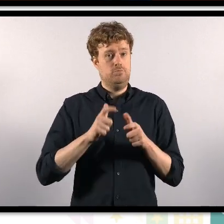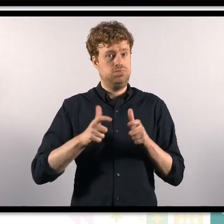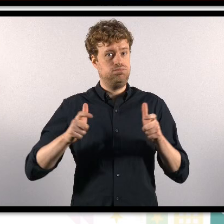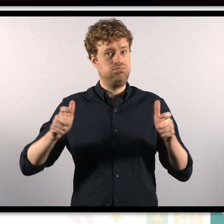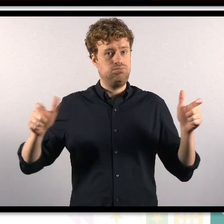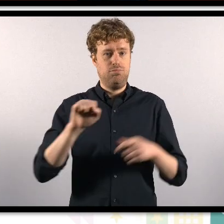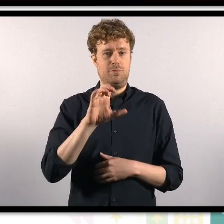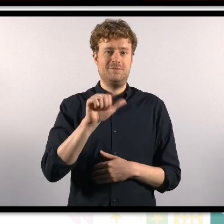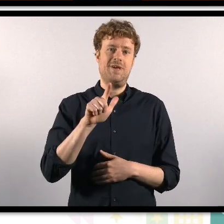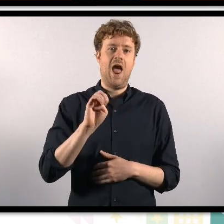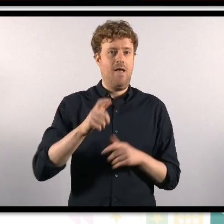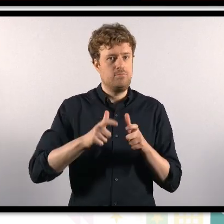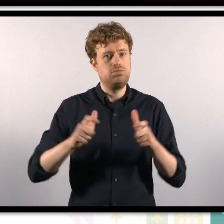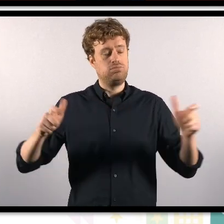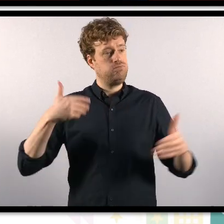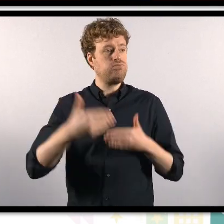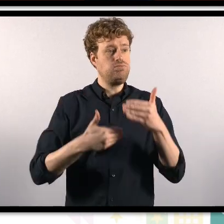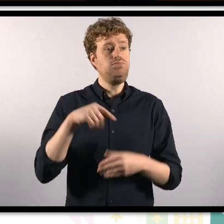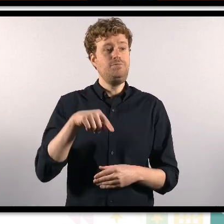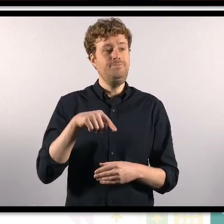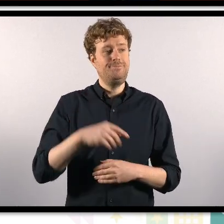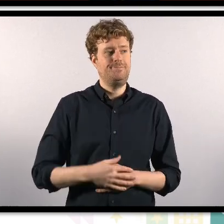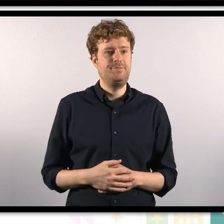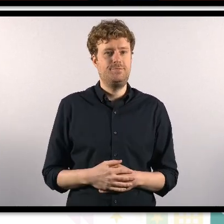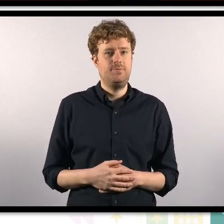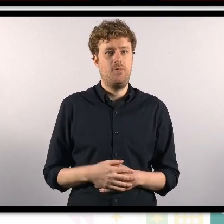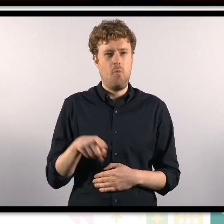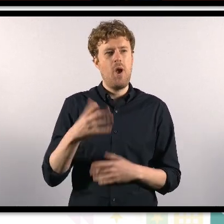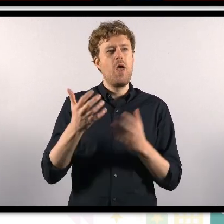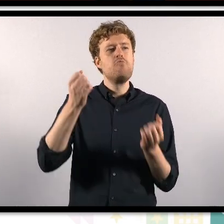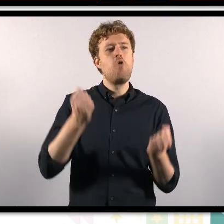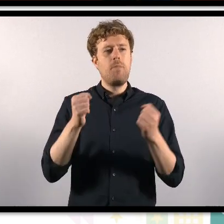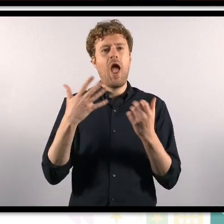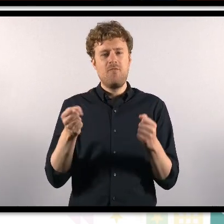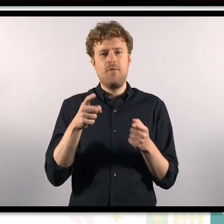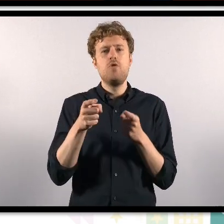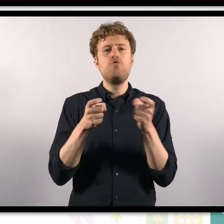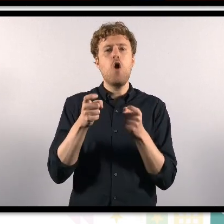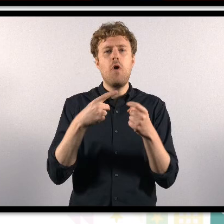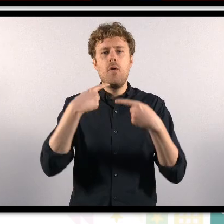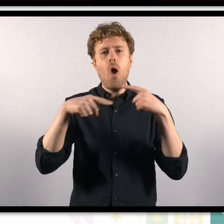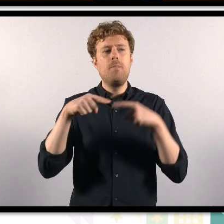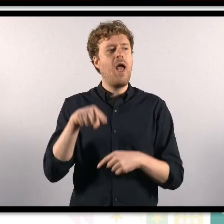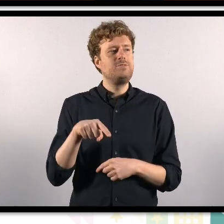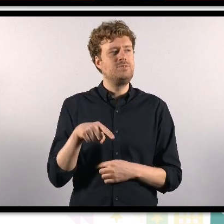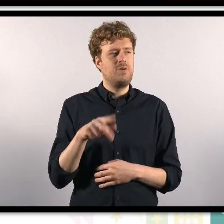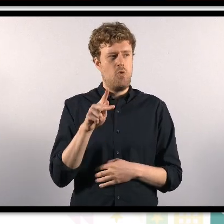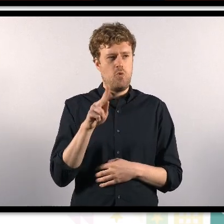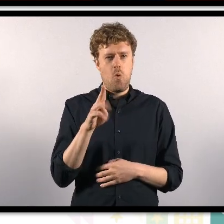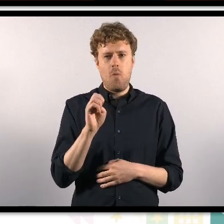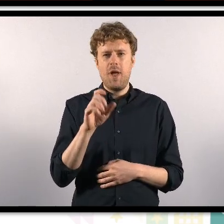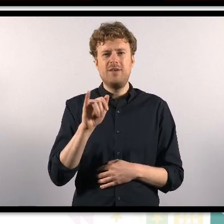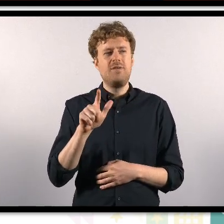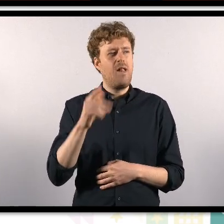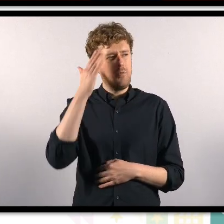platform providers into the telco edges and make it the European standard. If you want to know more, I'll